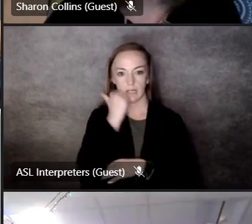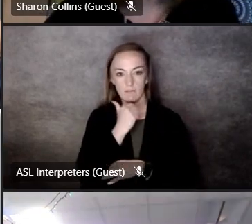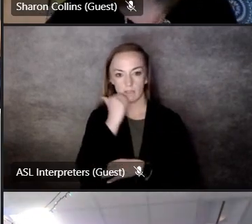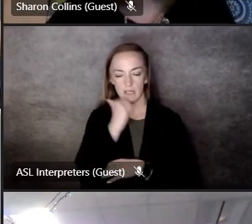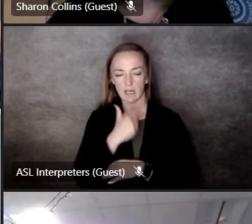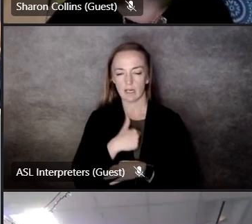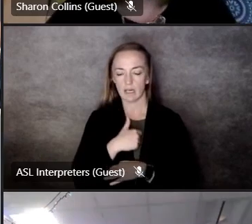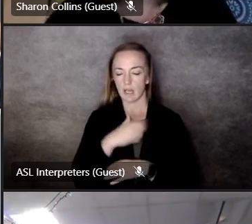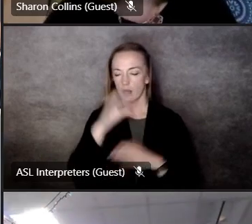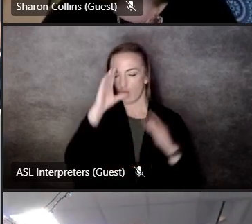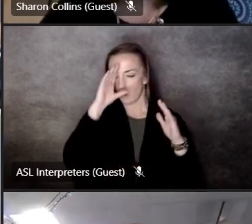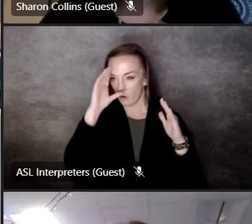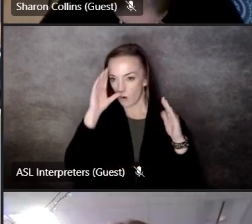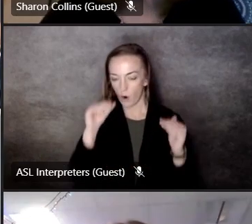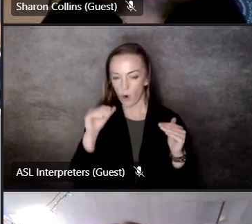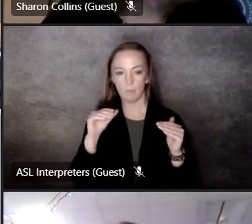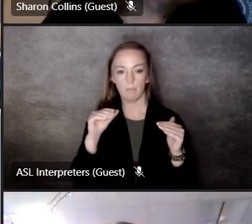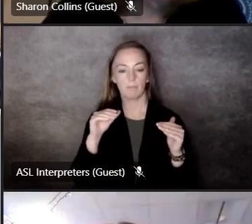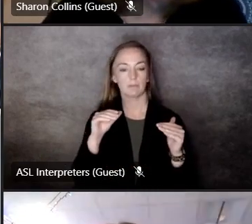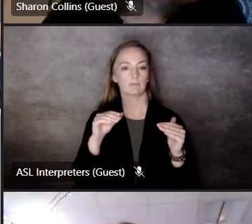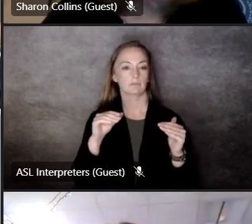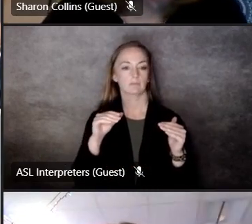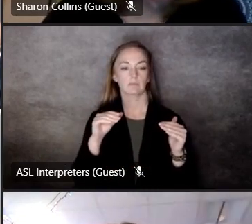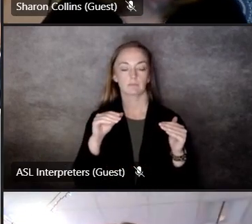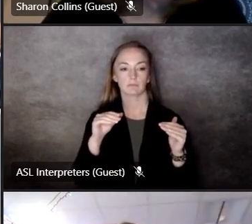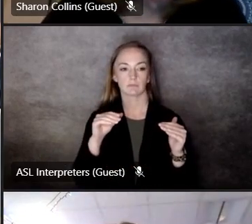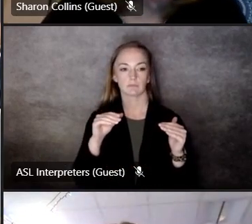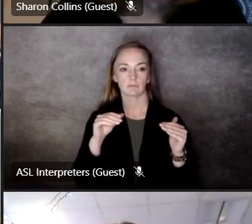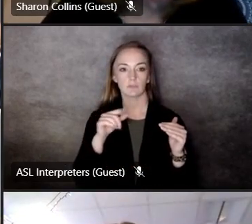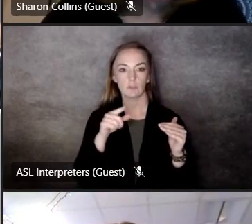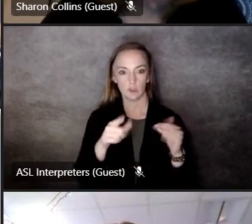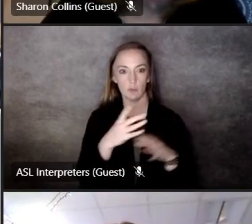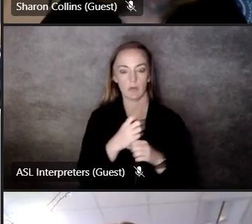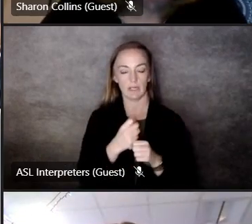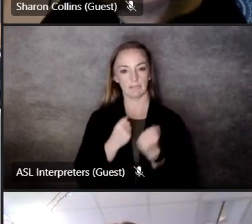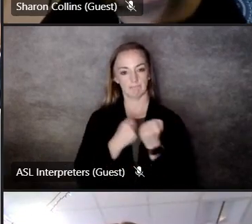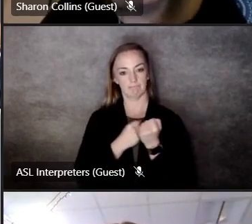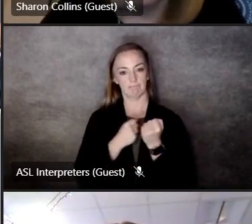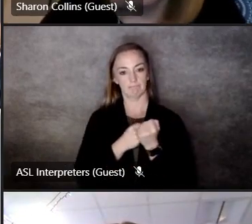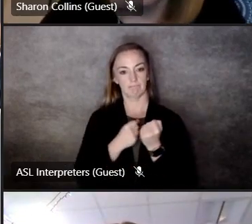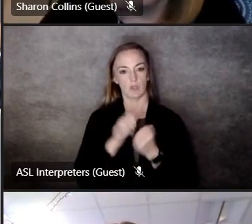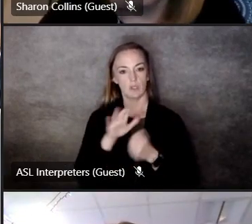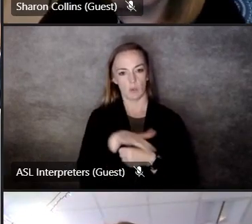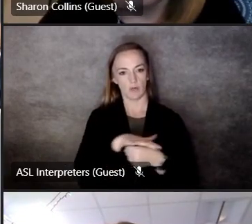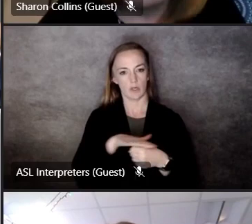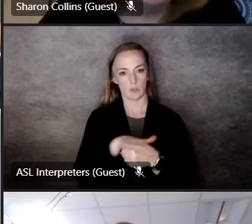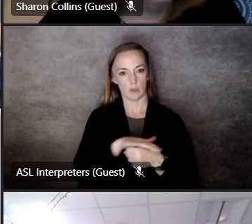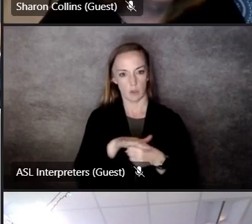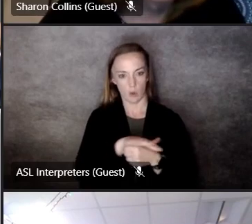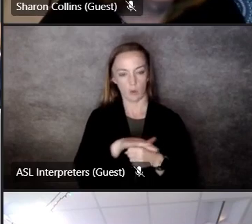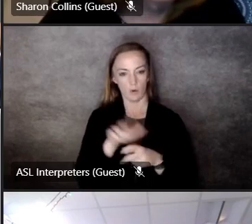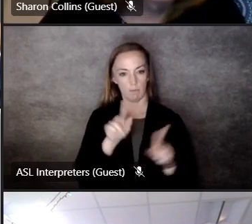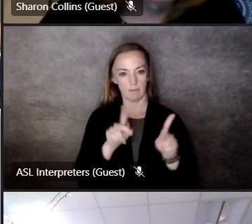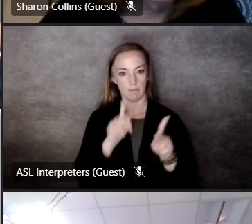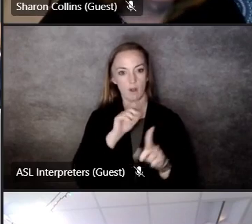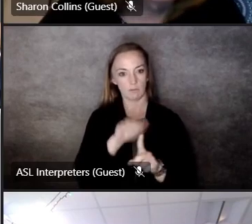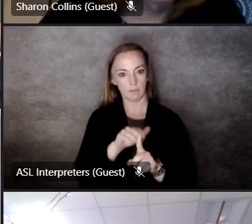is being affirmed and you are being reminded of that in your local context. But I just want to say